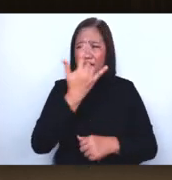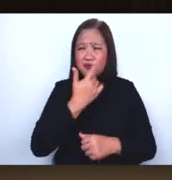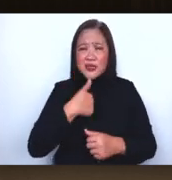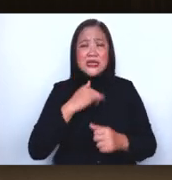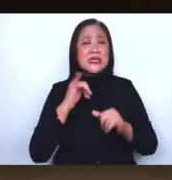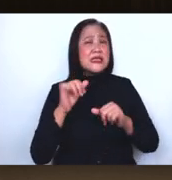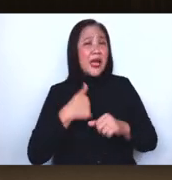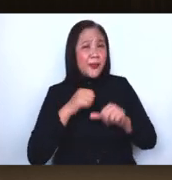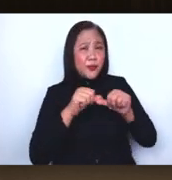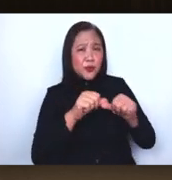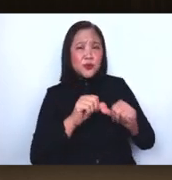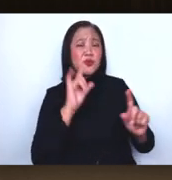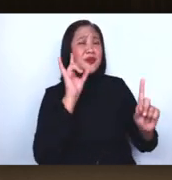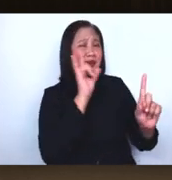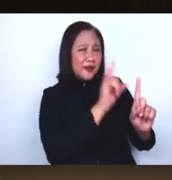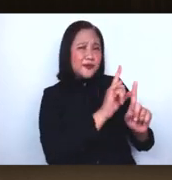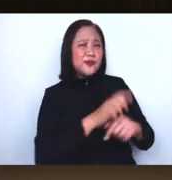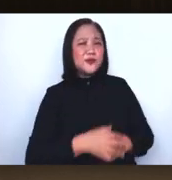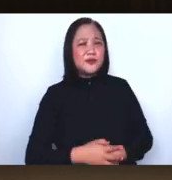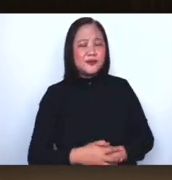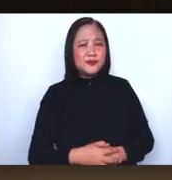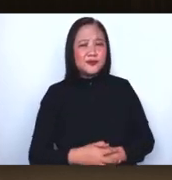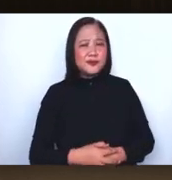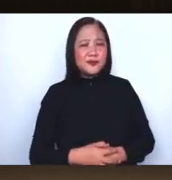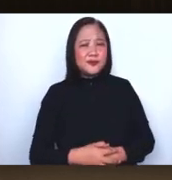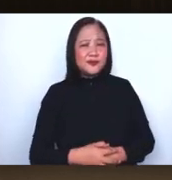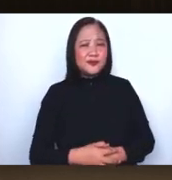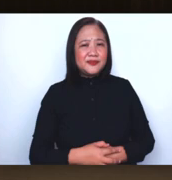stopped loving me as I haven't.